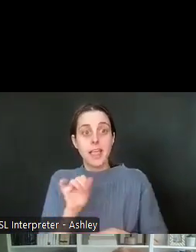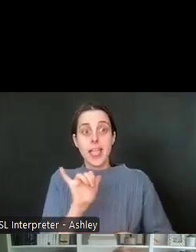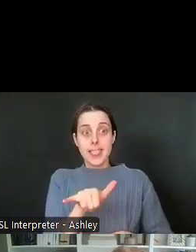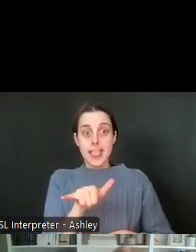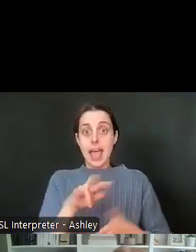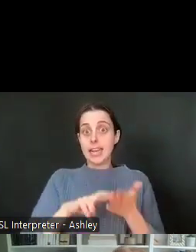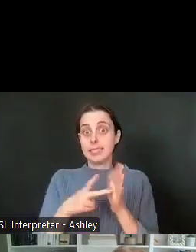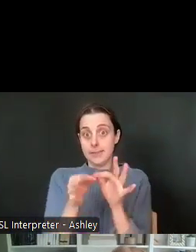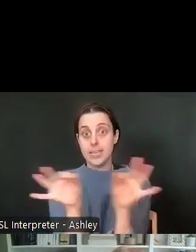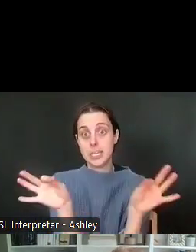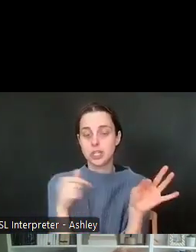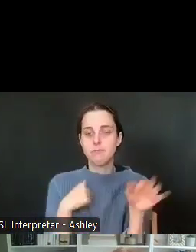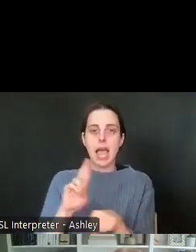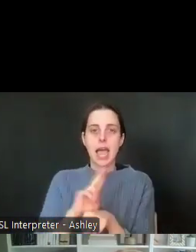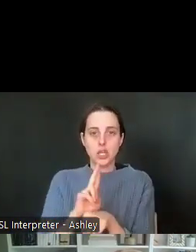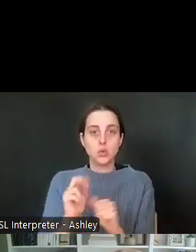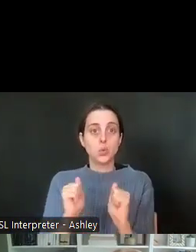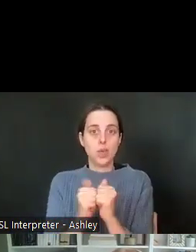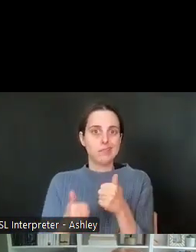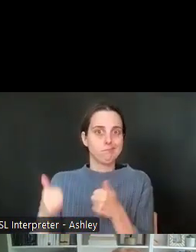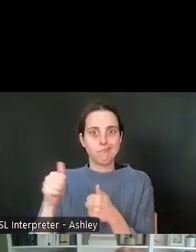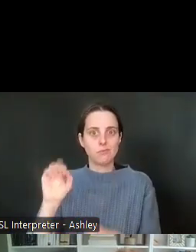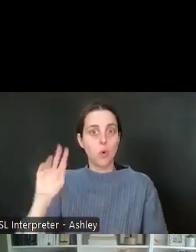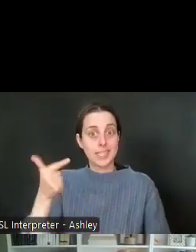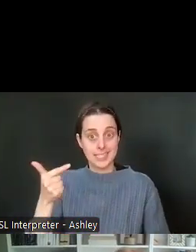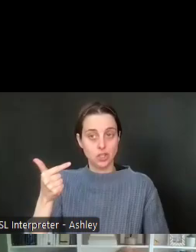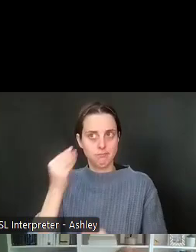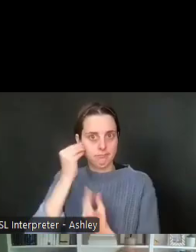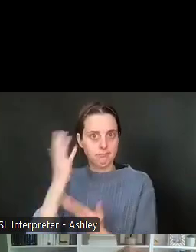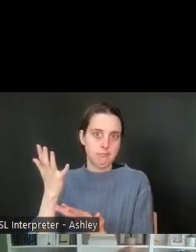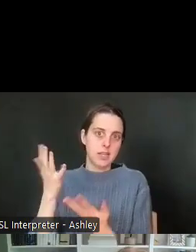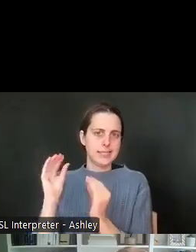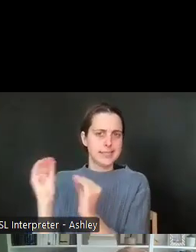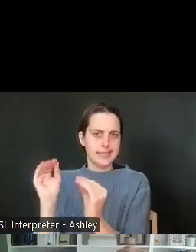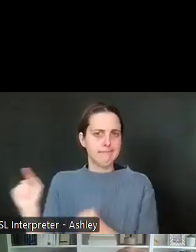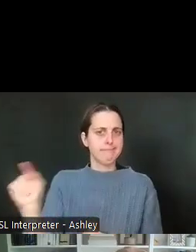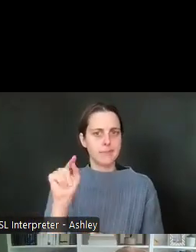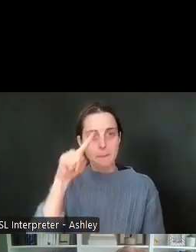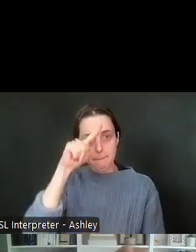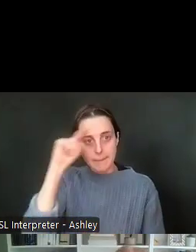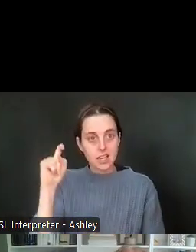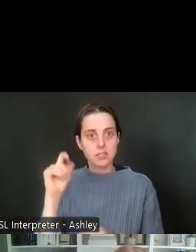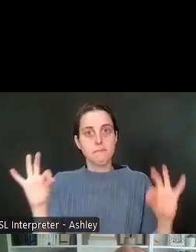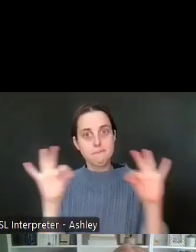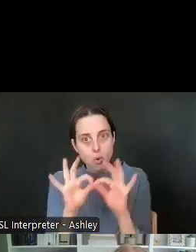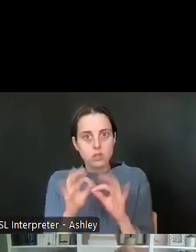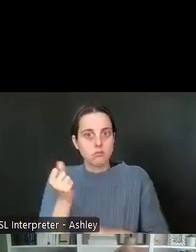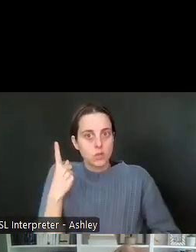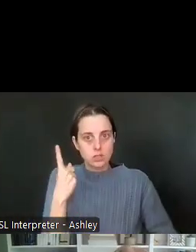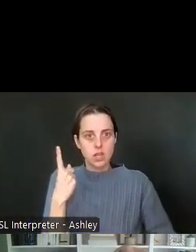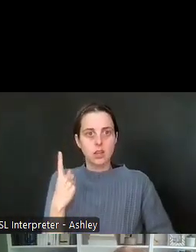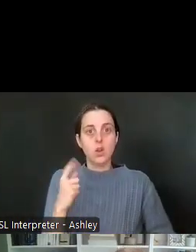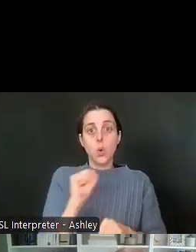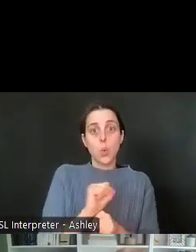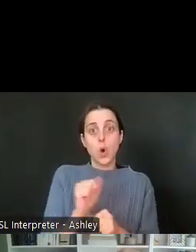out the fact that work-life harmony is uniquely satisfactory. What work-life